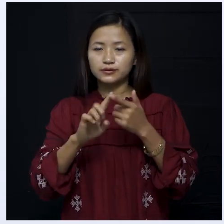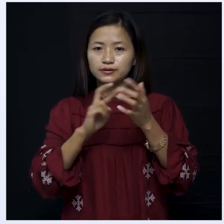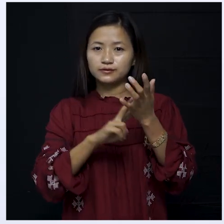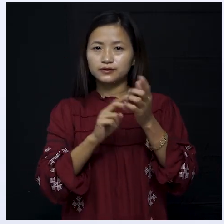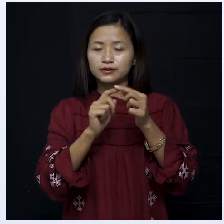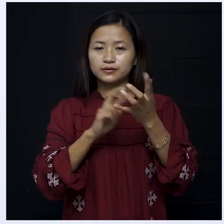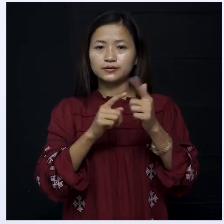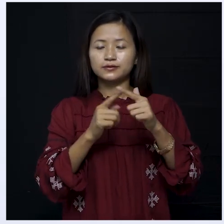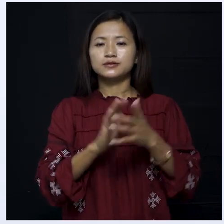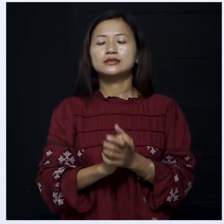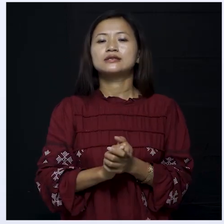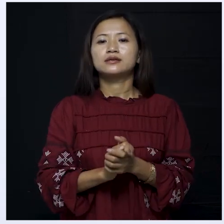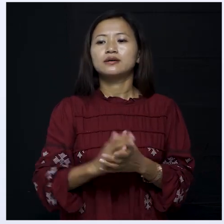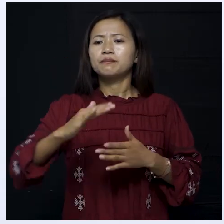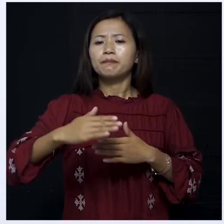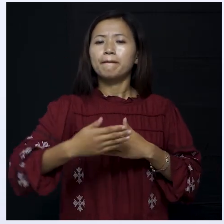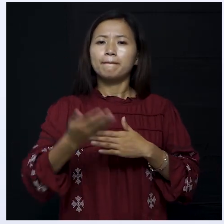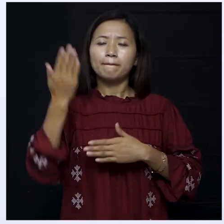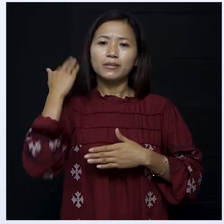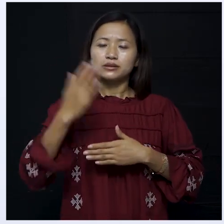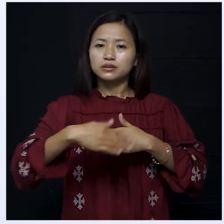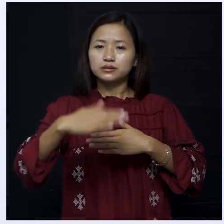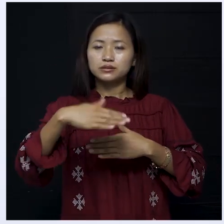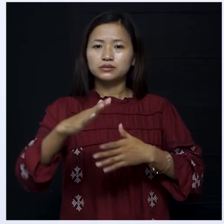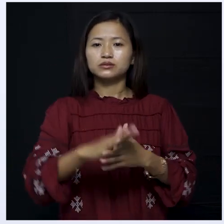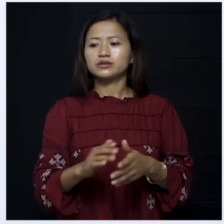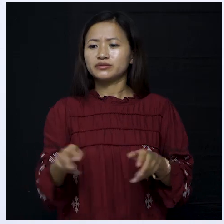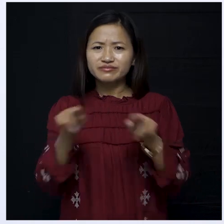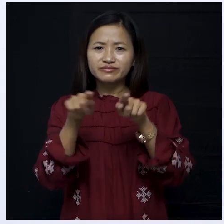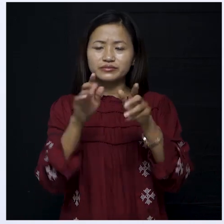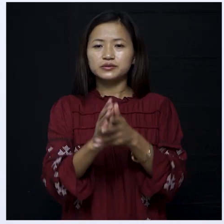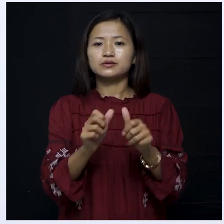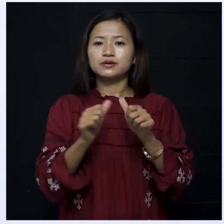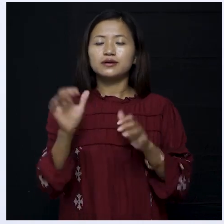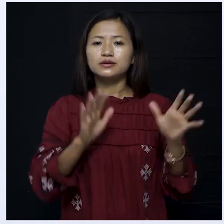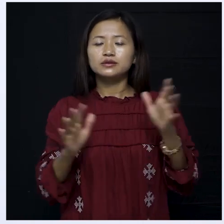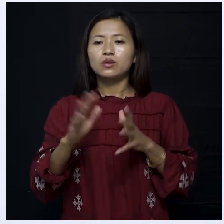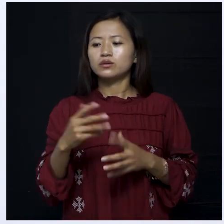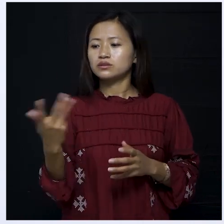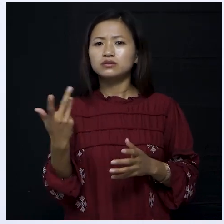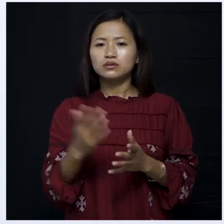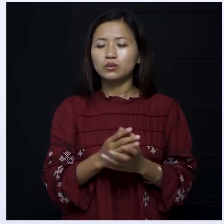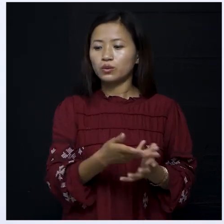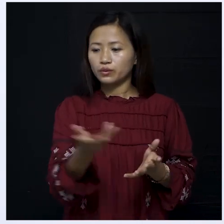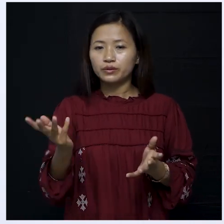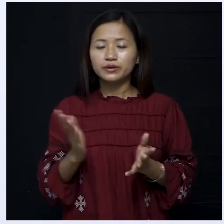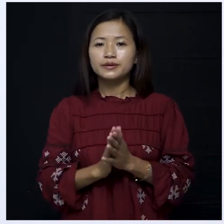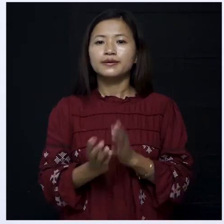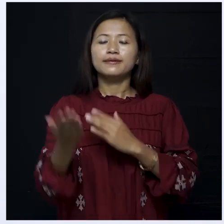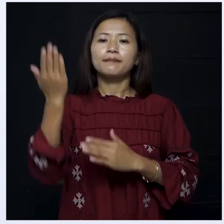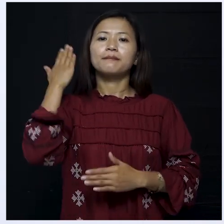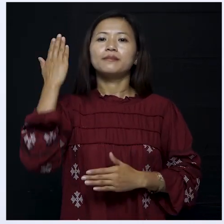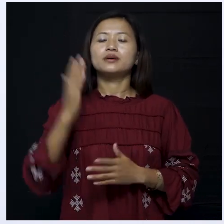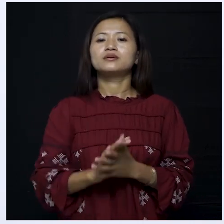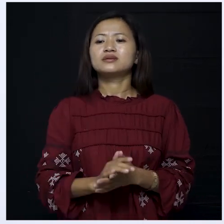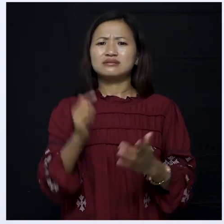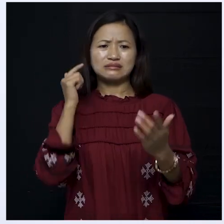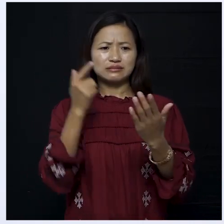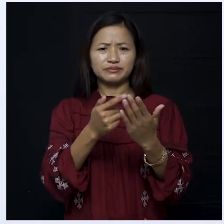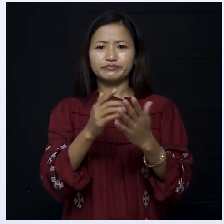use past continuous tense to refer to an action that was going on somewhere in the past. We may not know the